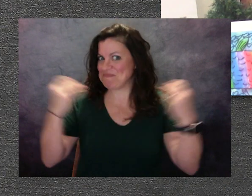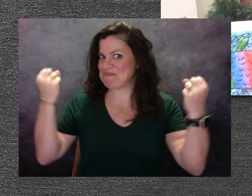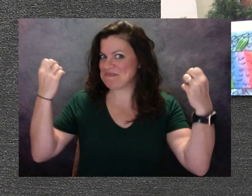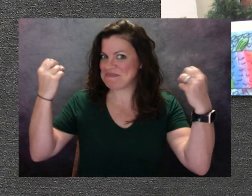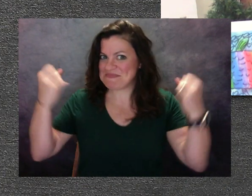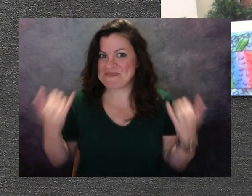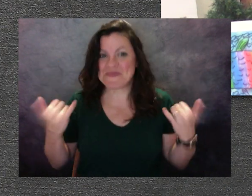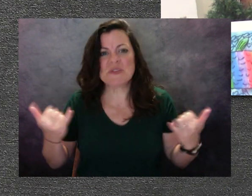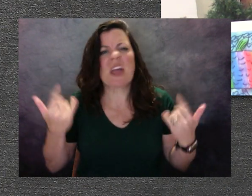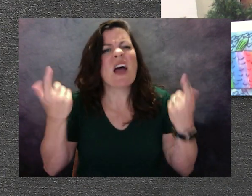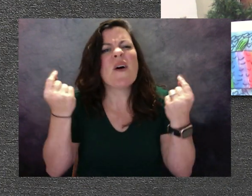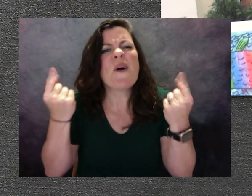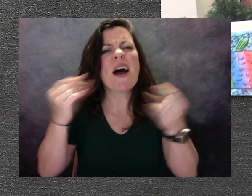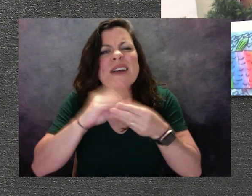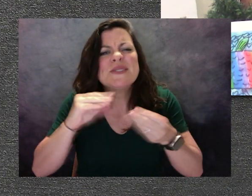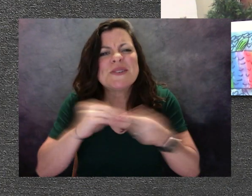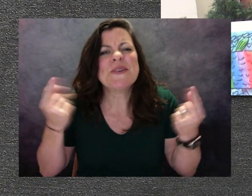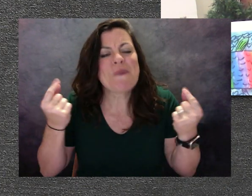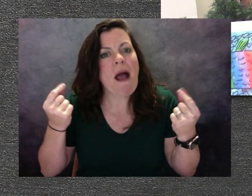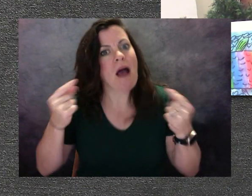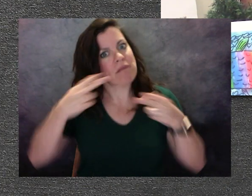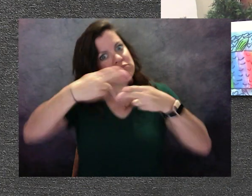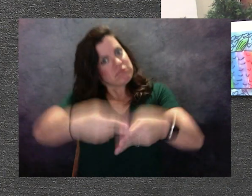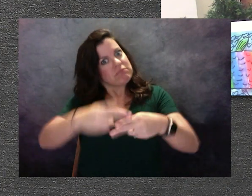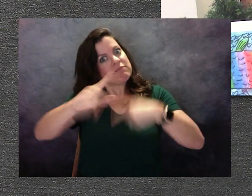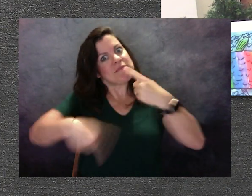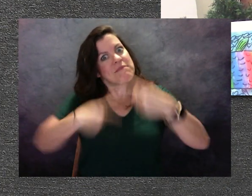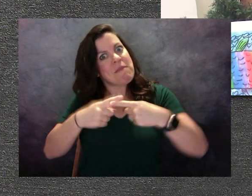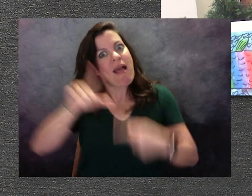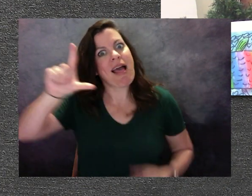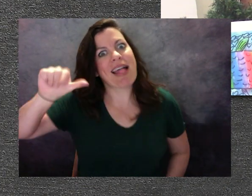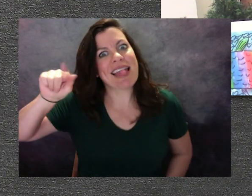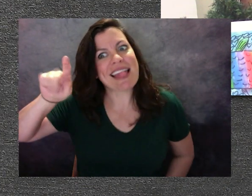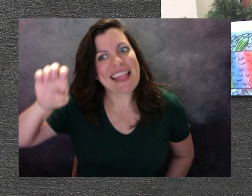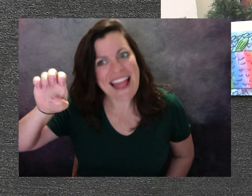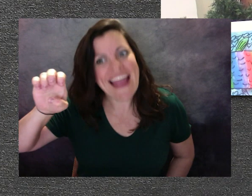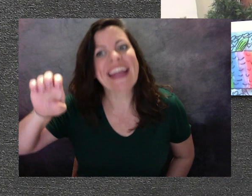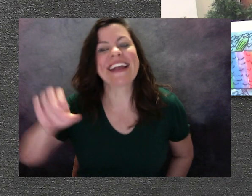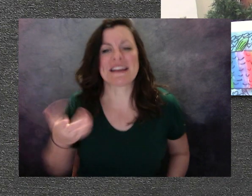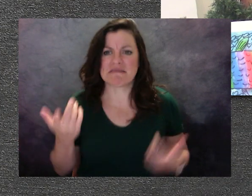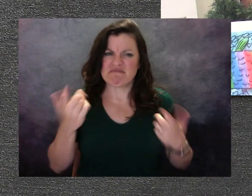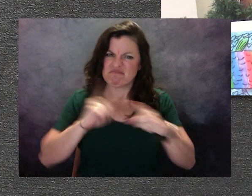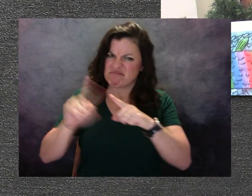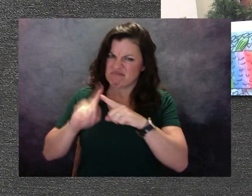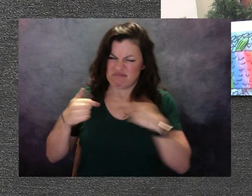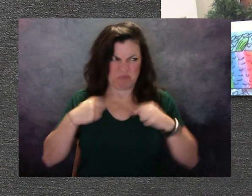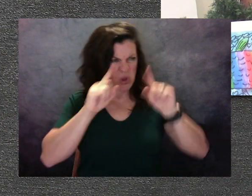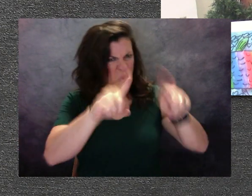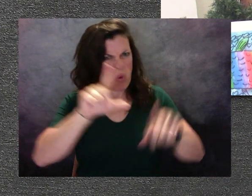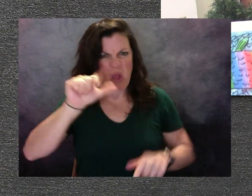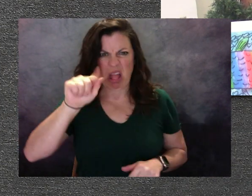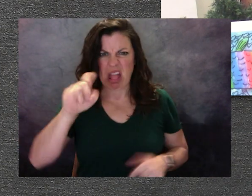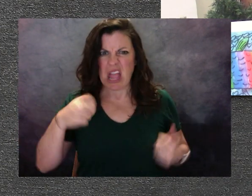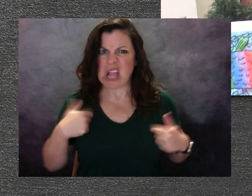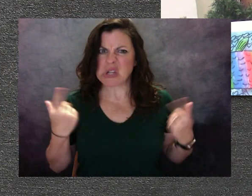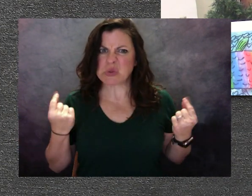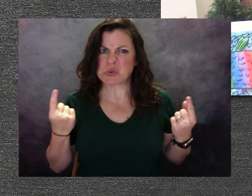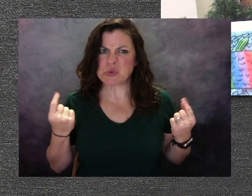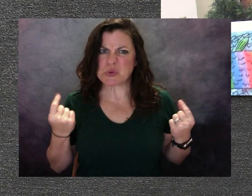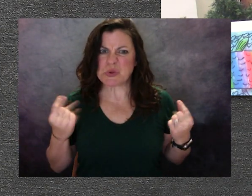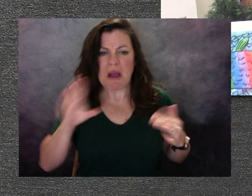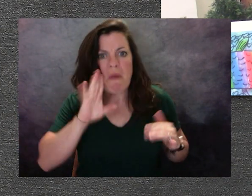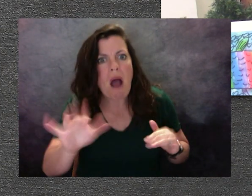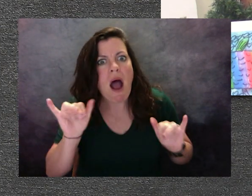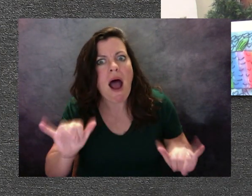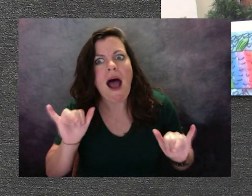learn some fun things that you can do at a lake and some other things that you might see at a lake. So